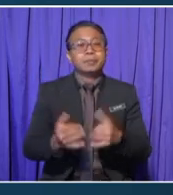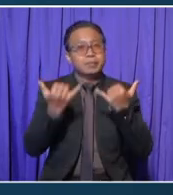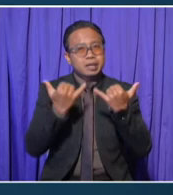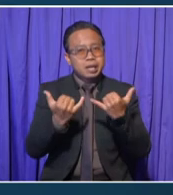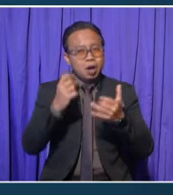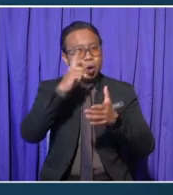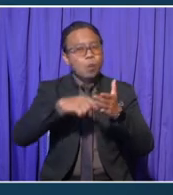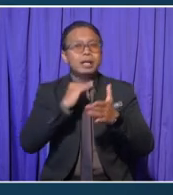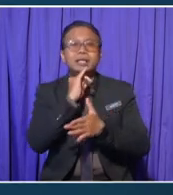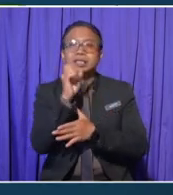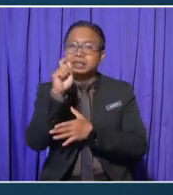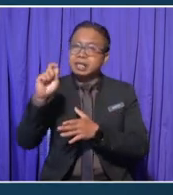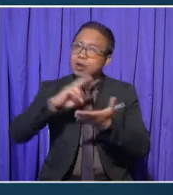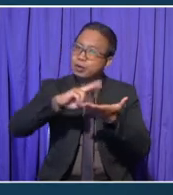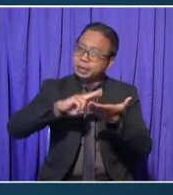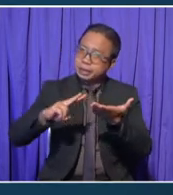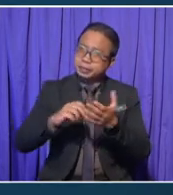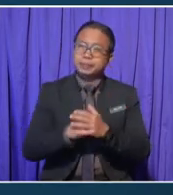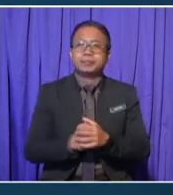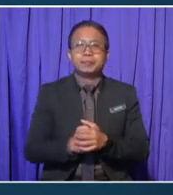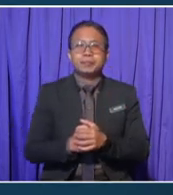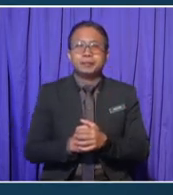Now, what is the reading?